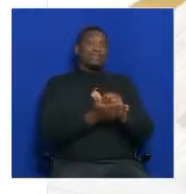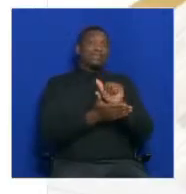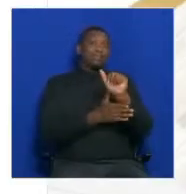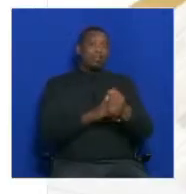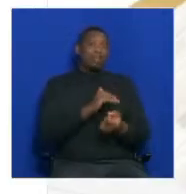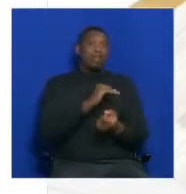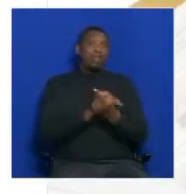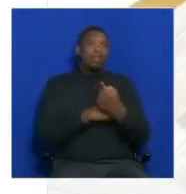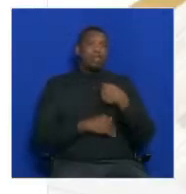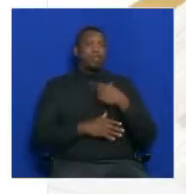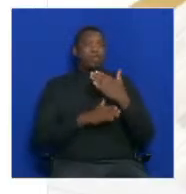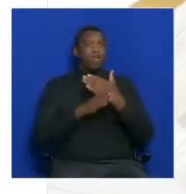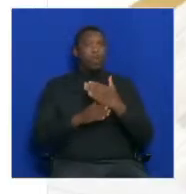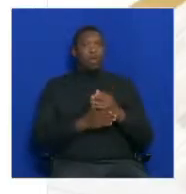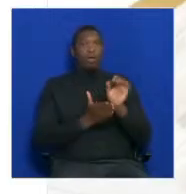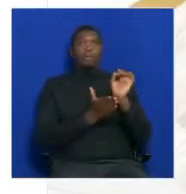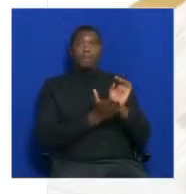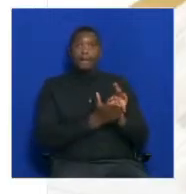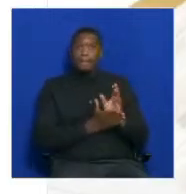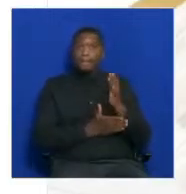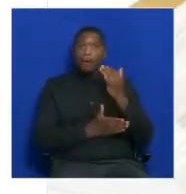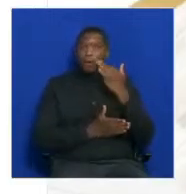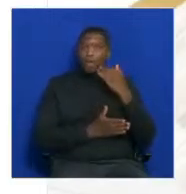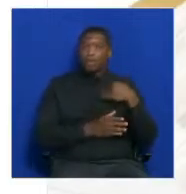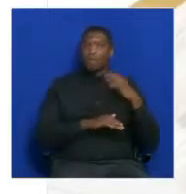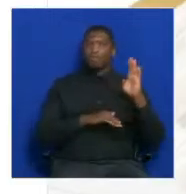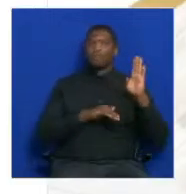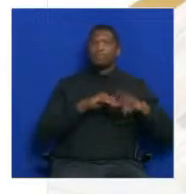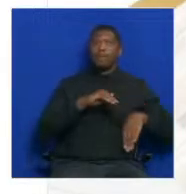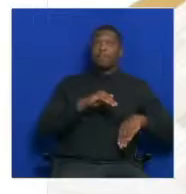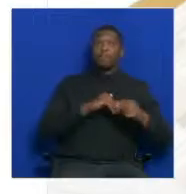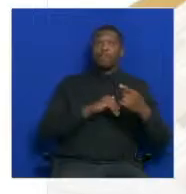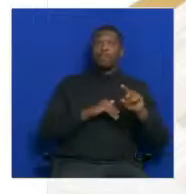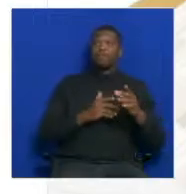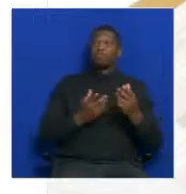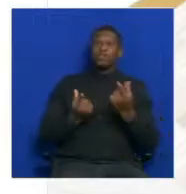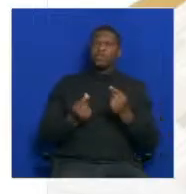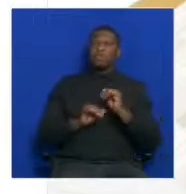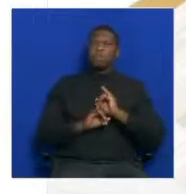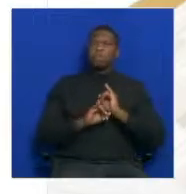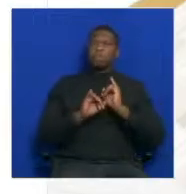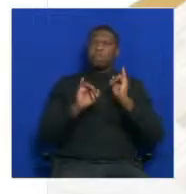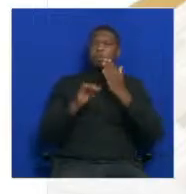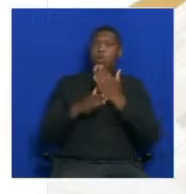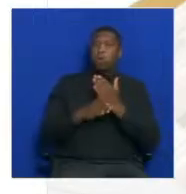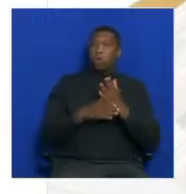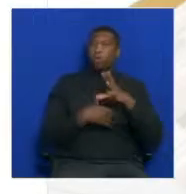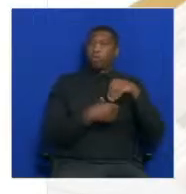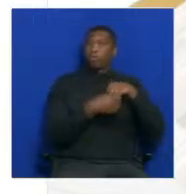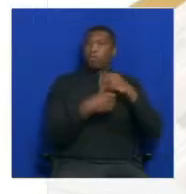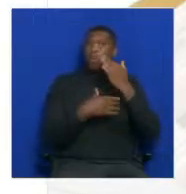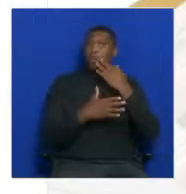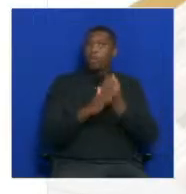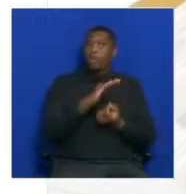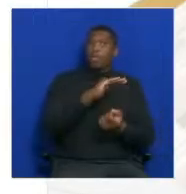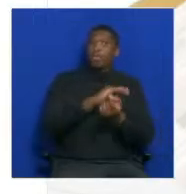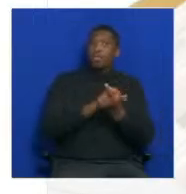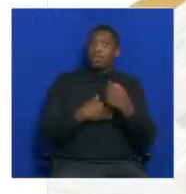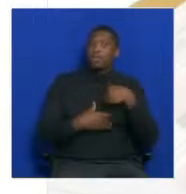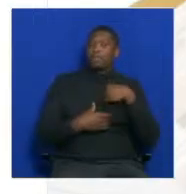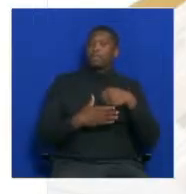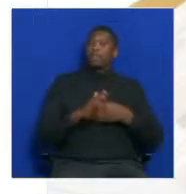being found guilty of gross misconduct at a time when I was hospitalized for